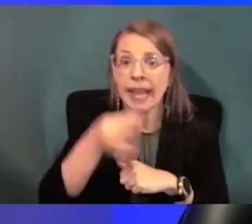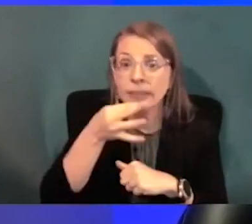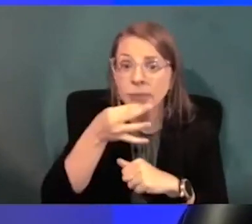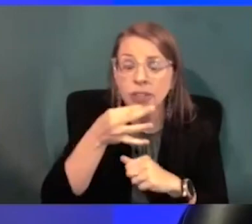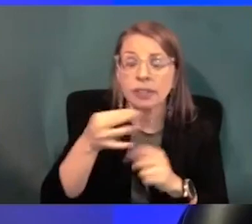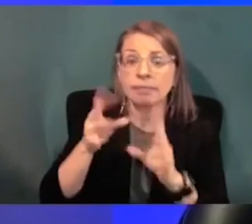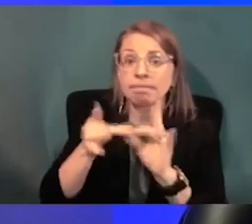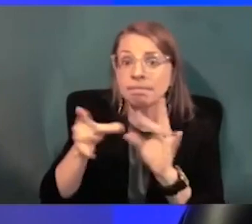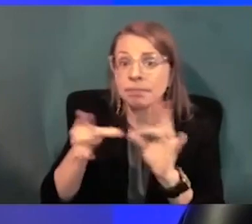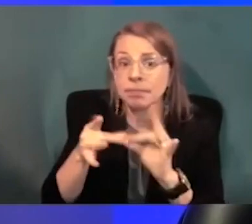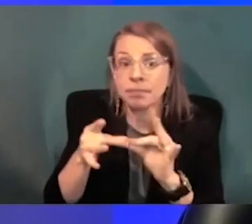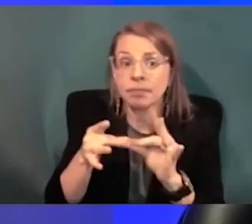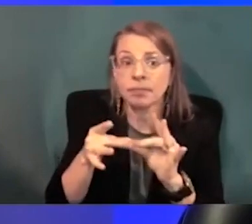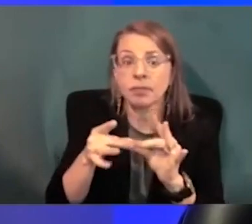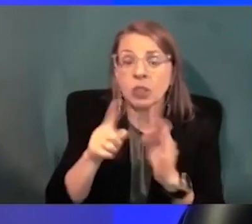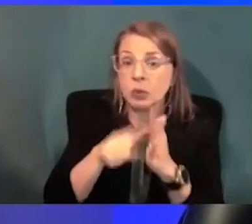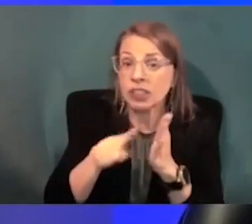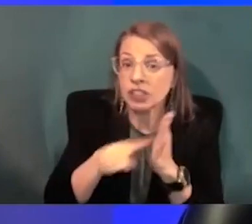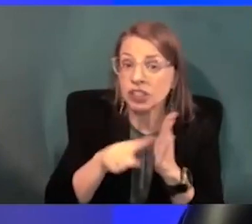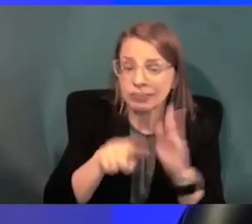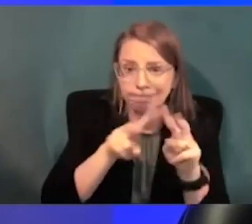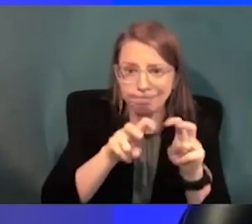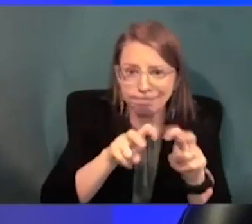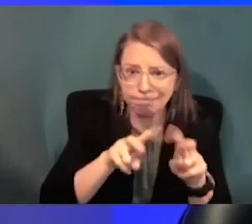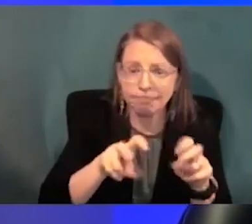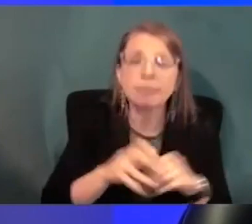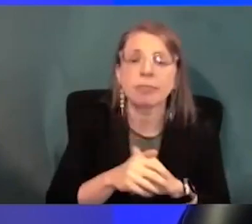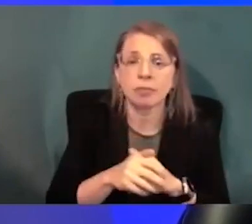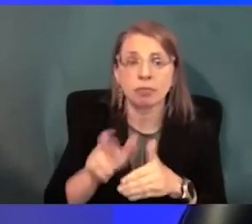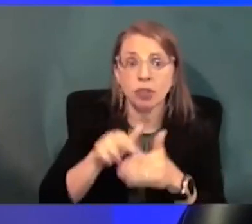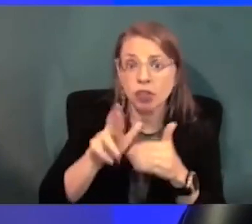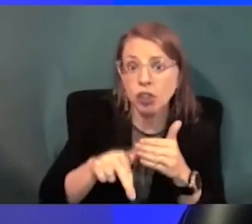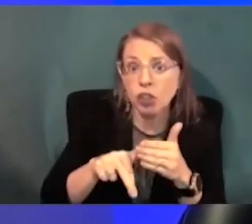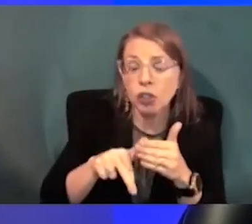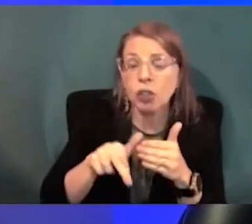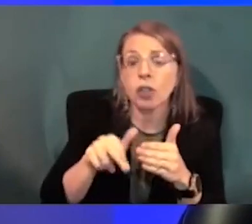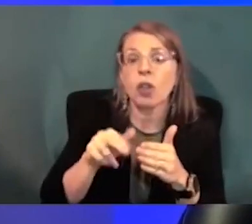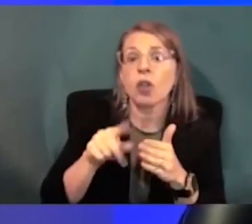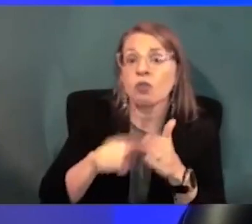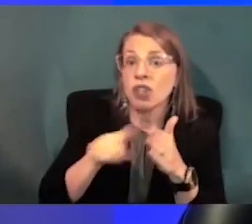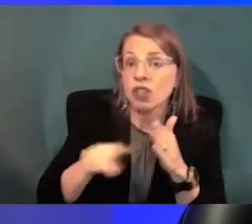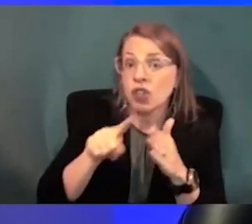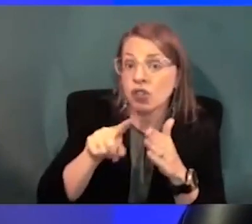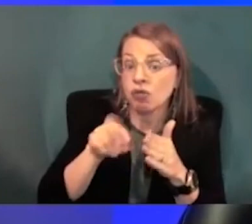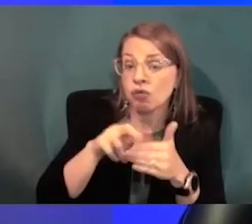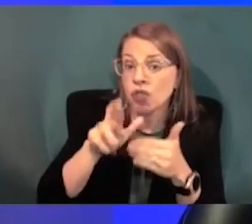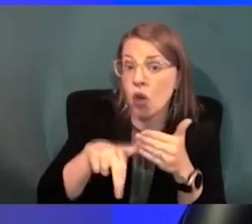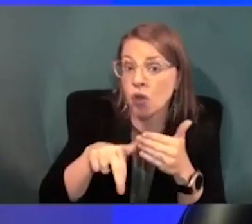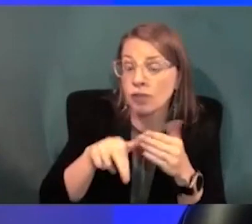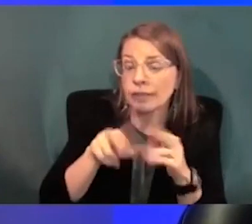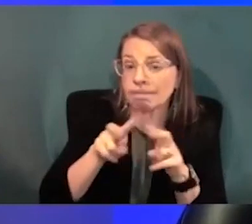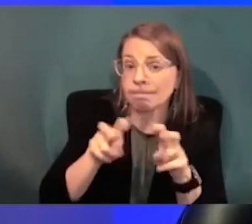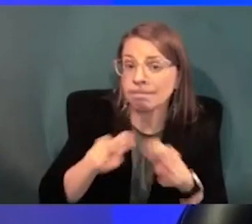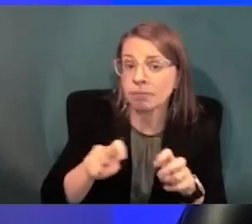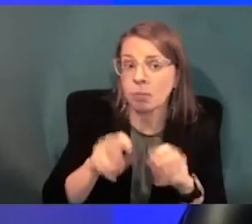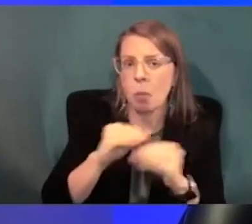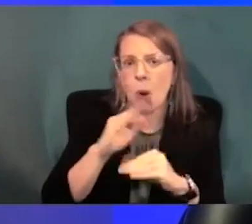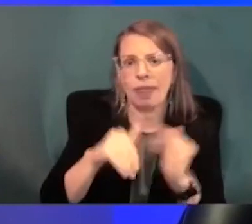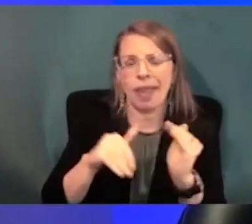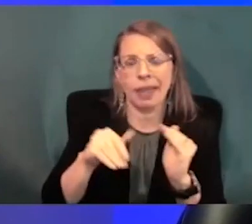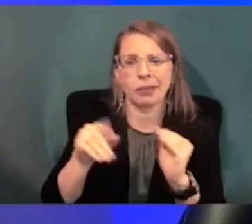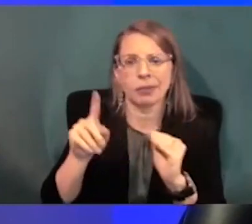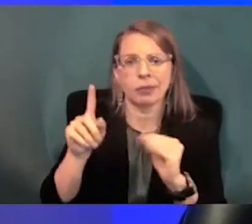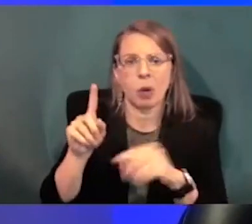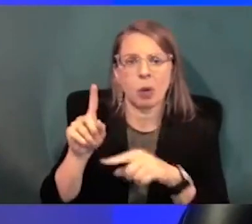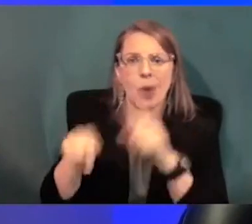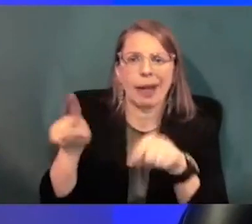the research, the results of the research say. more so than random